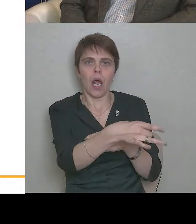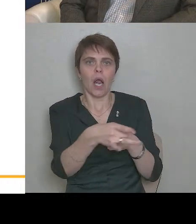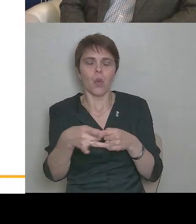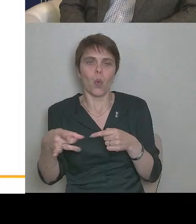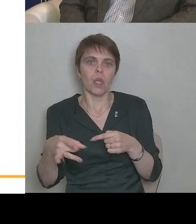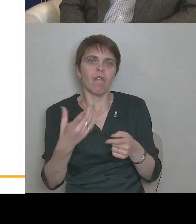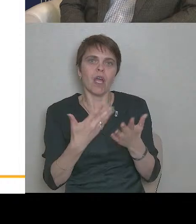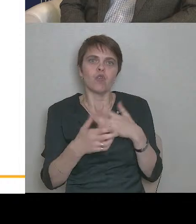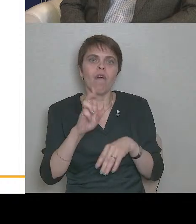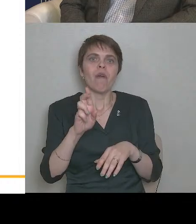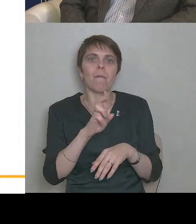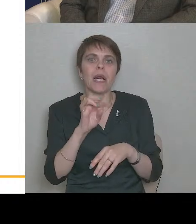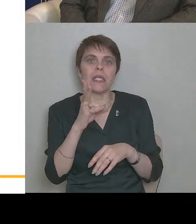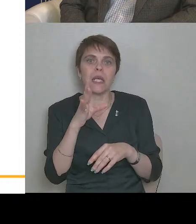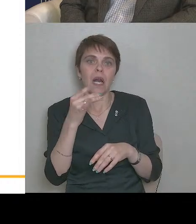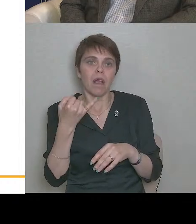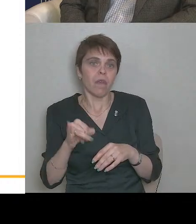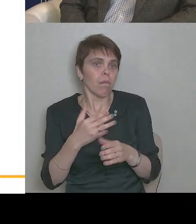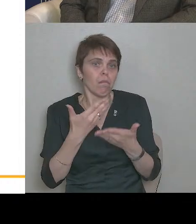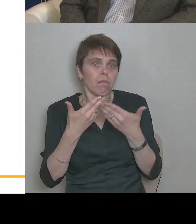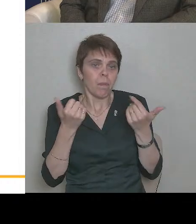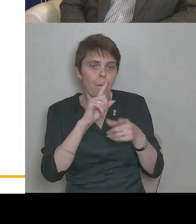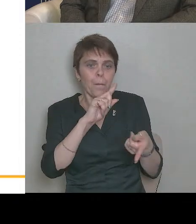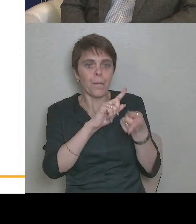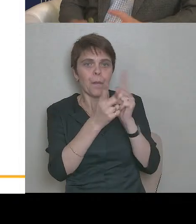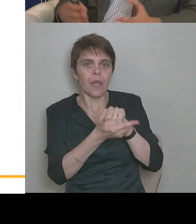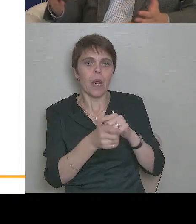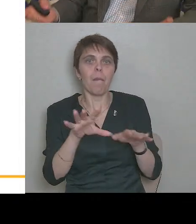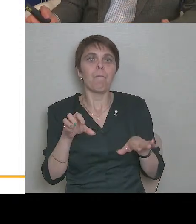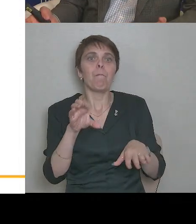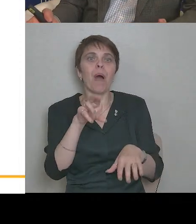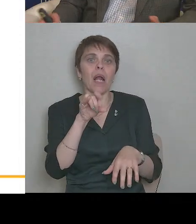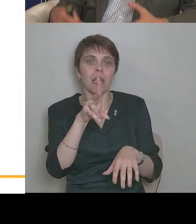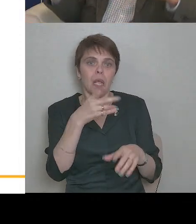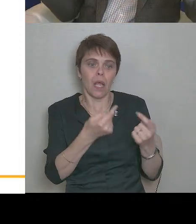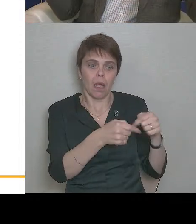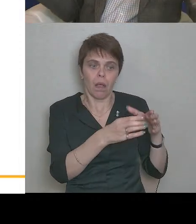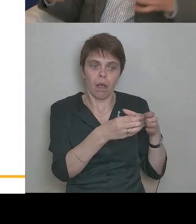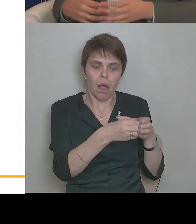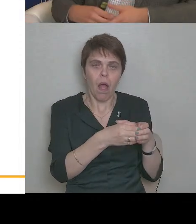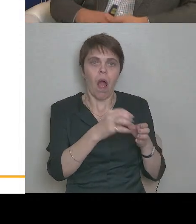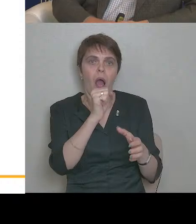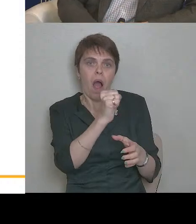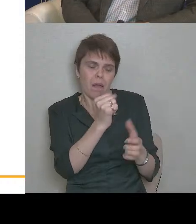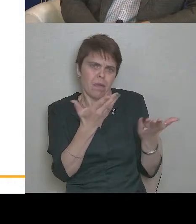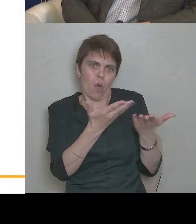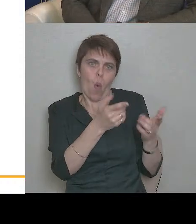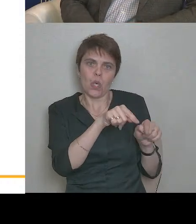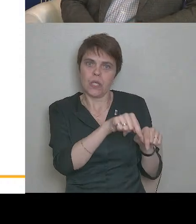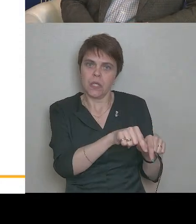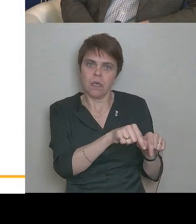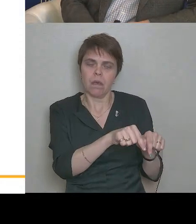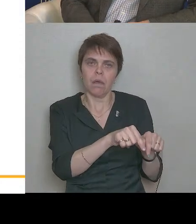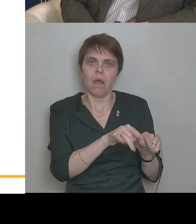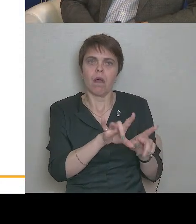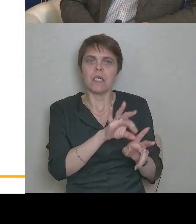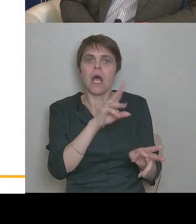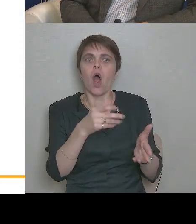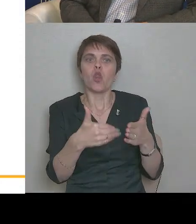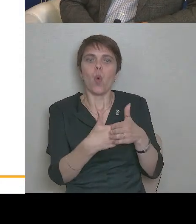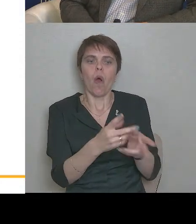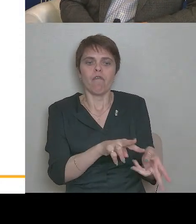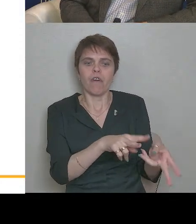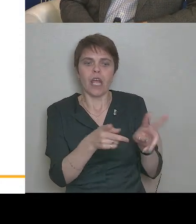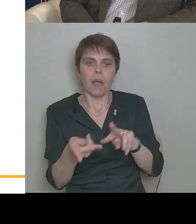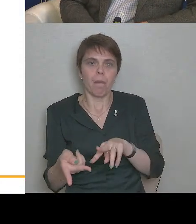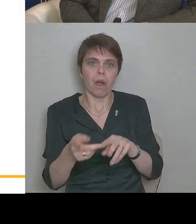into it. And if in Bila Tserkva the local branch of the party A has not been registered in